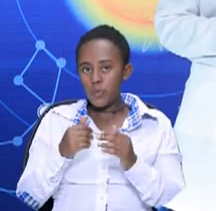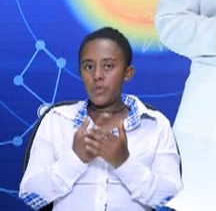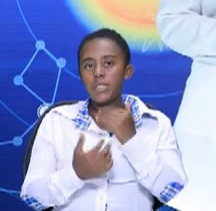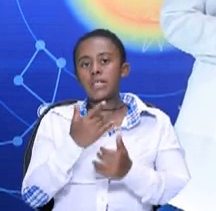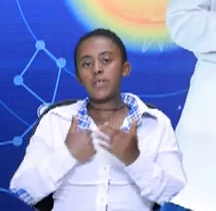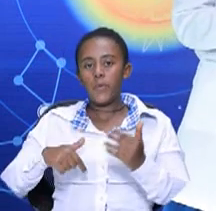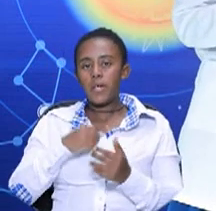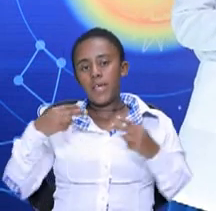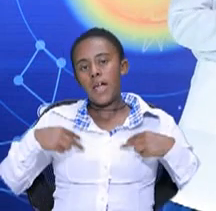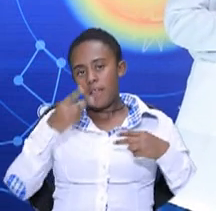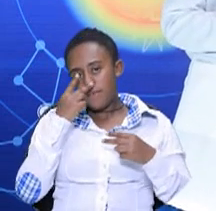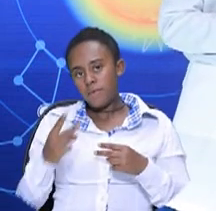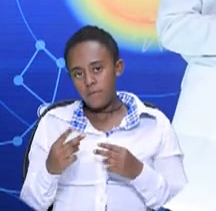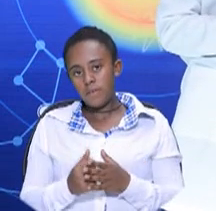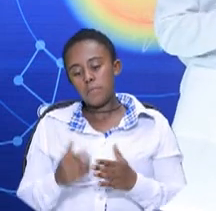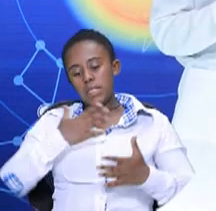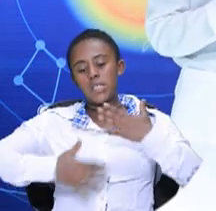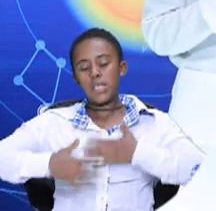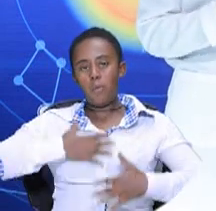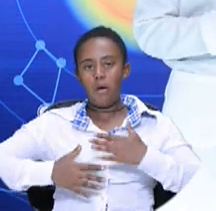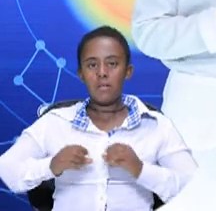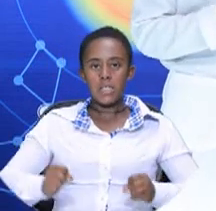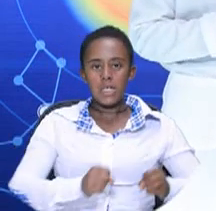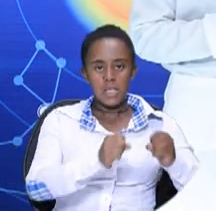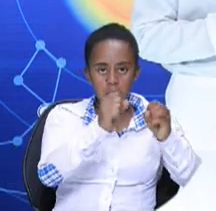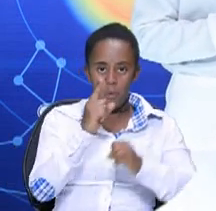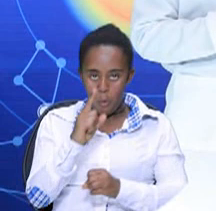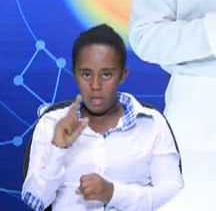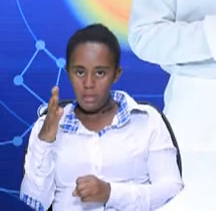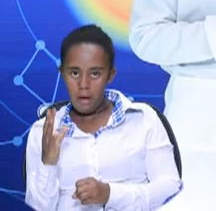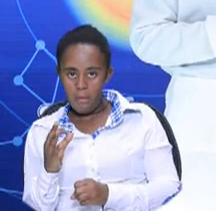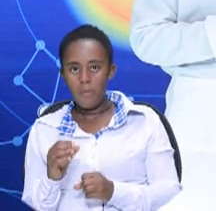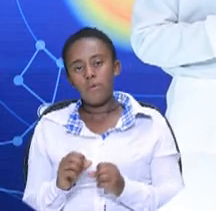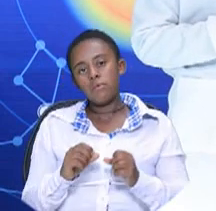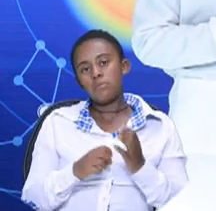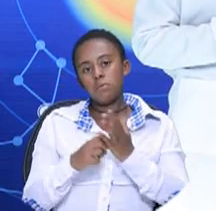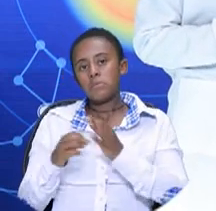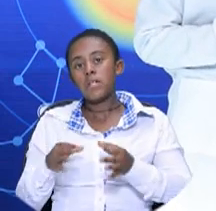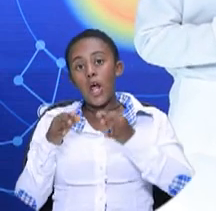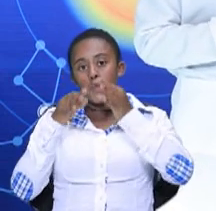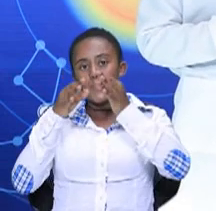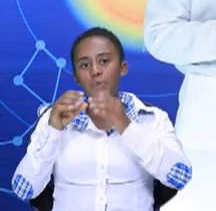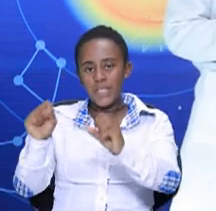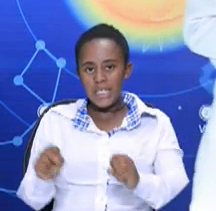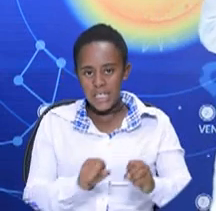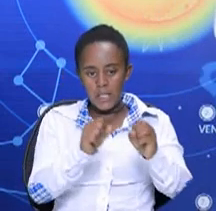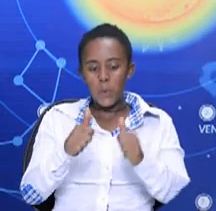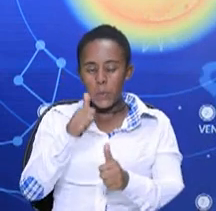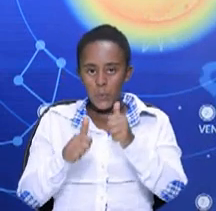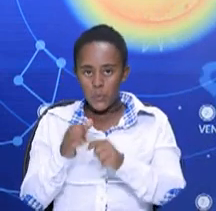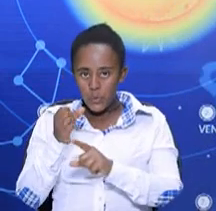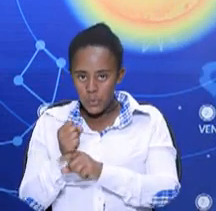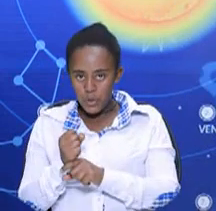we have seen that the circulatory system as one type of transport system in our body, which